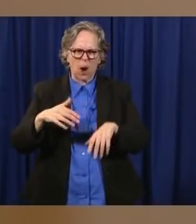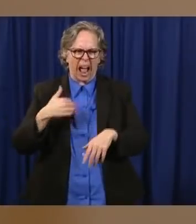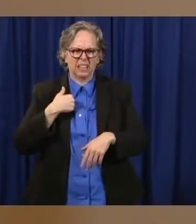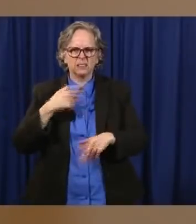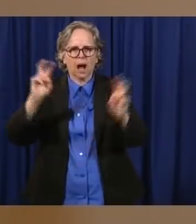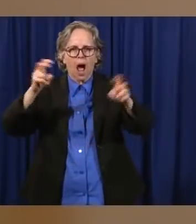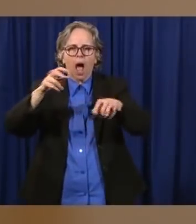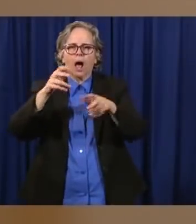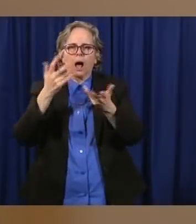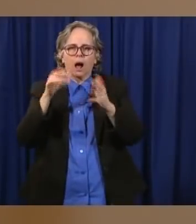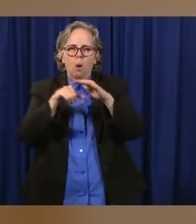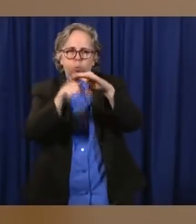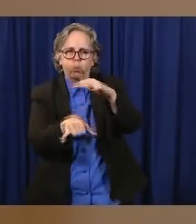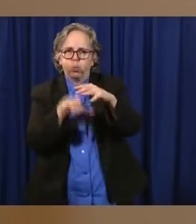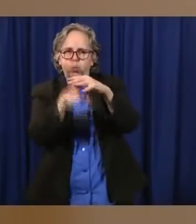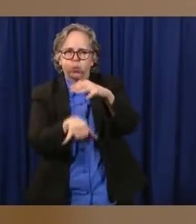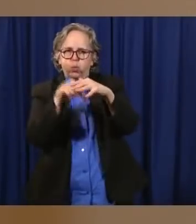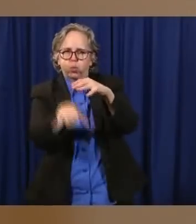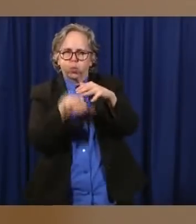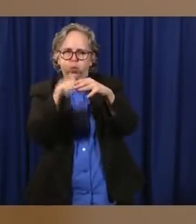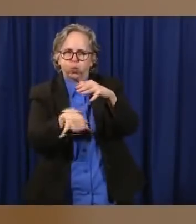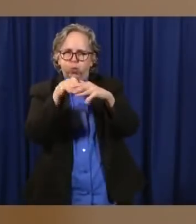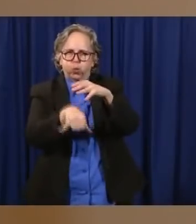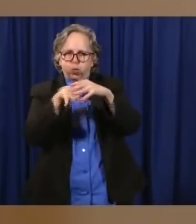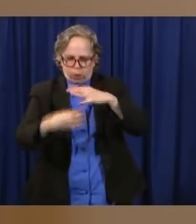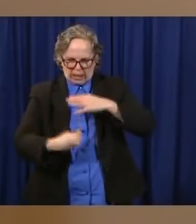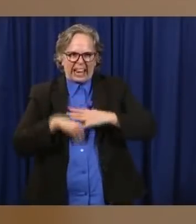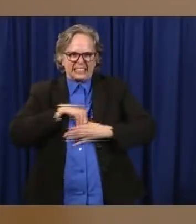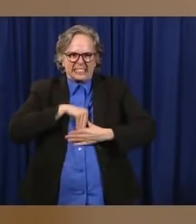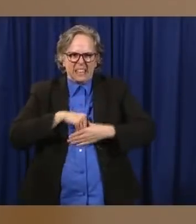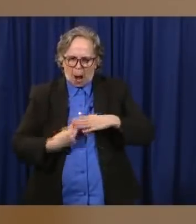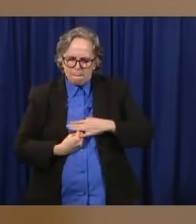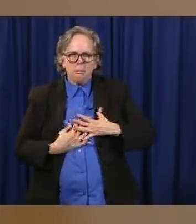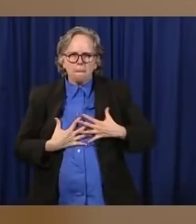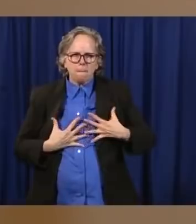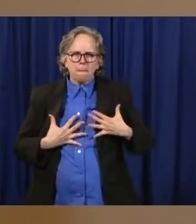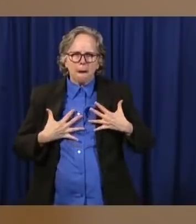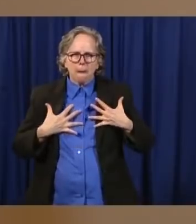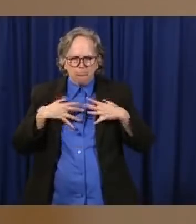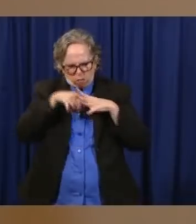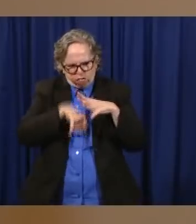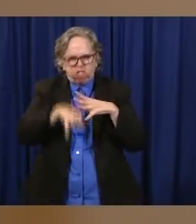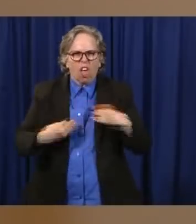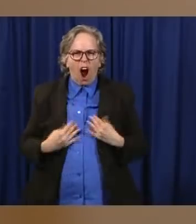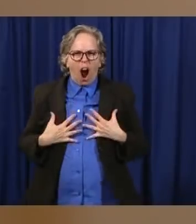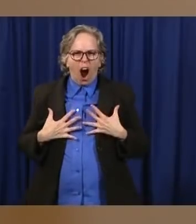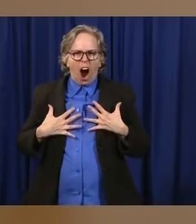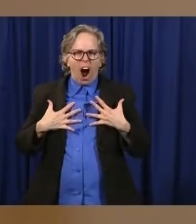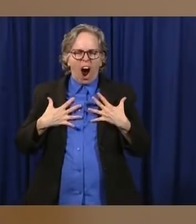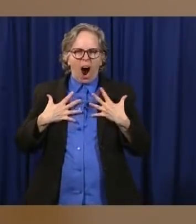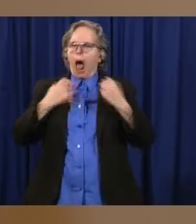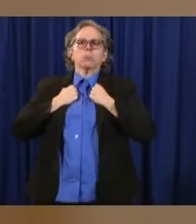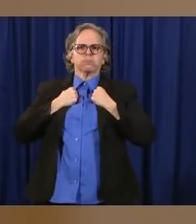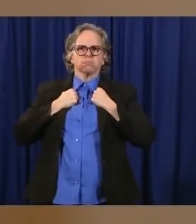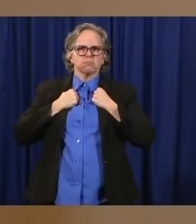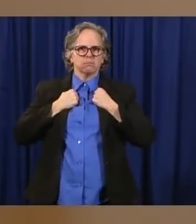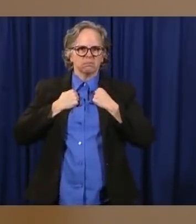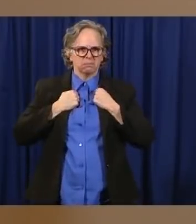at least 14 days out to know that we're really seeing a steady suppression. Here's another hint of the